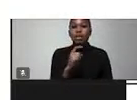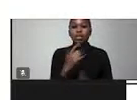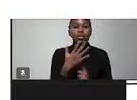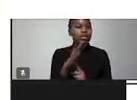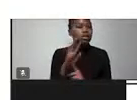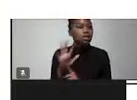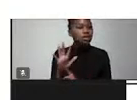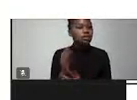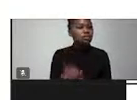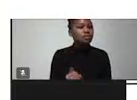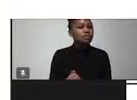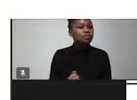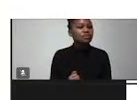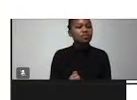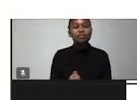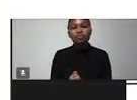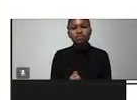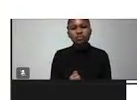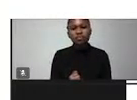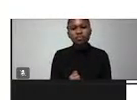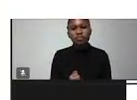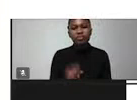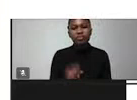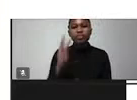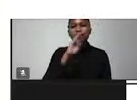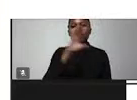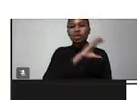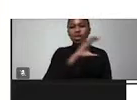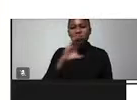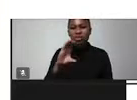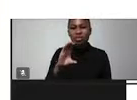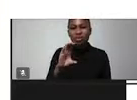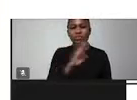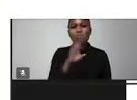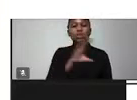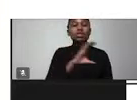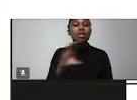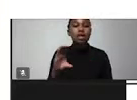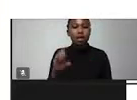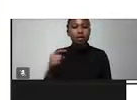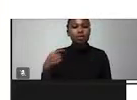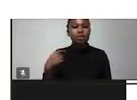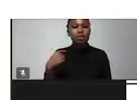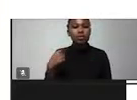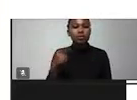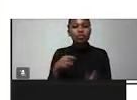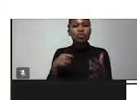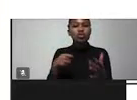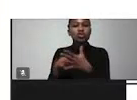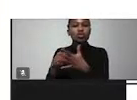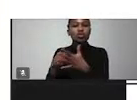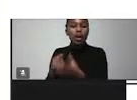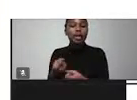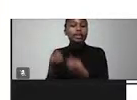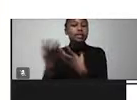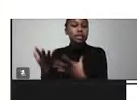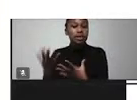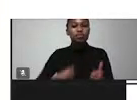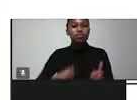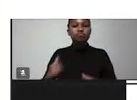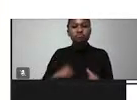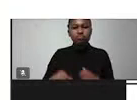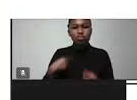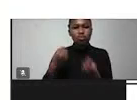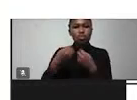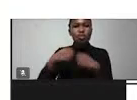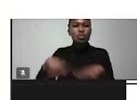Okay, there we go. So in terms of the Western Cape, thanks Rashid, in terms of the Western Cape's recent trade performance, so looking over the last,